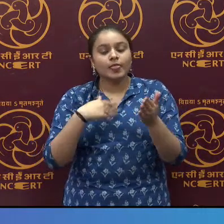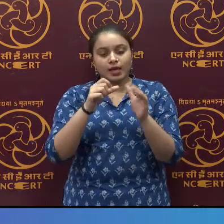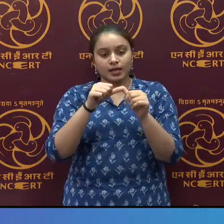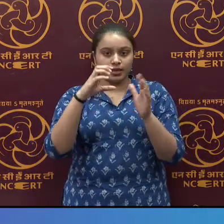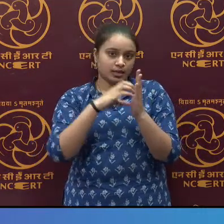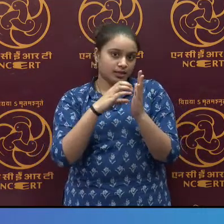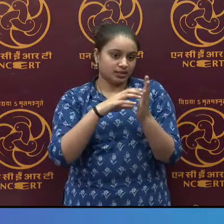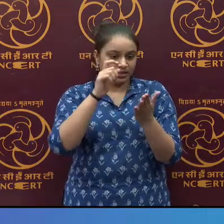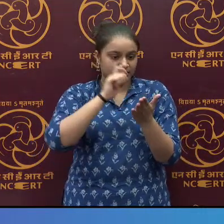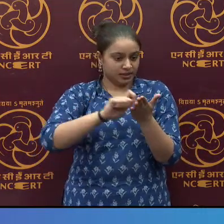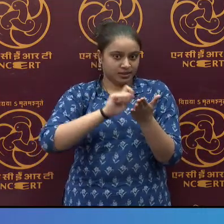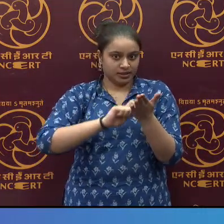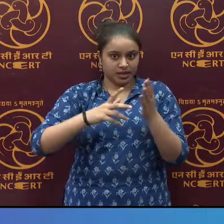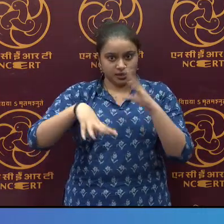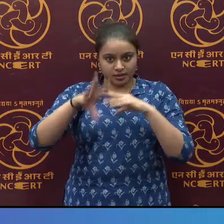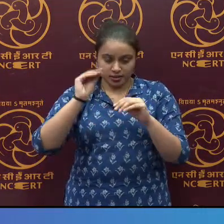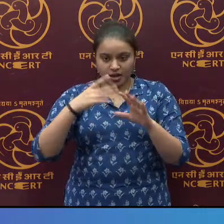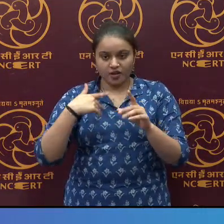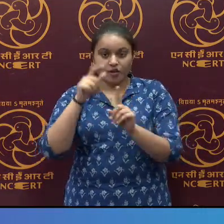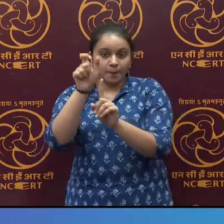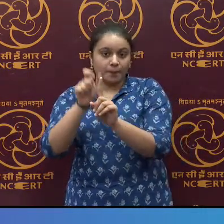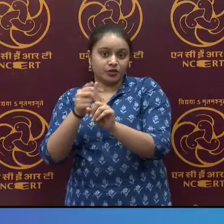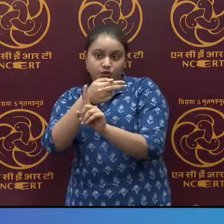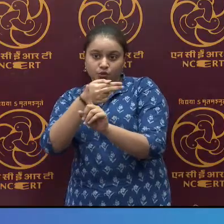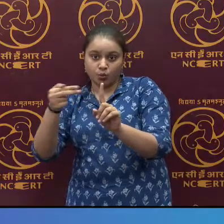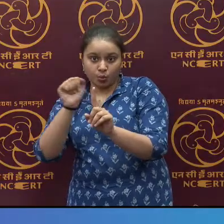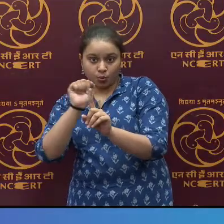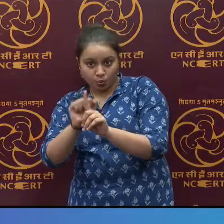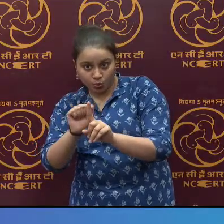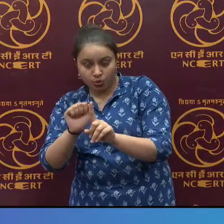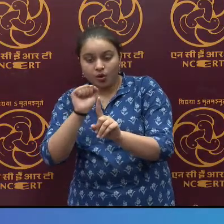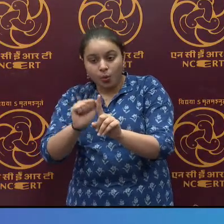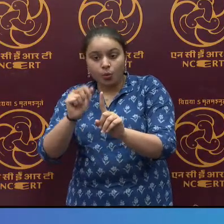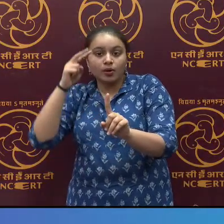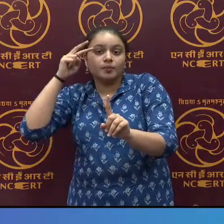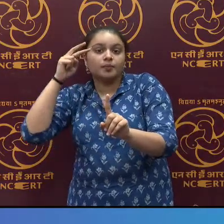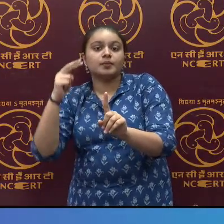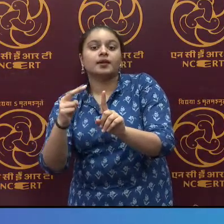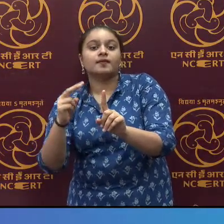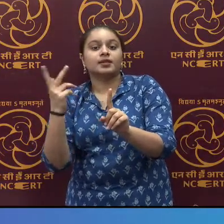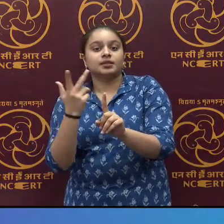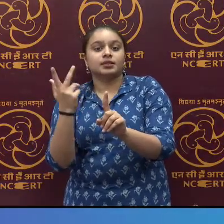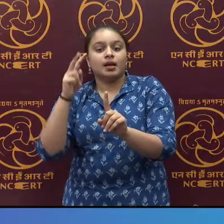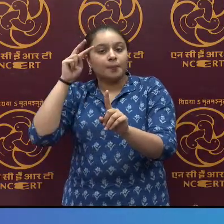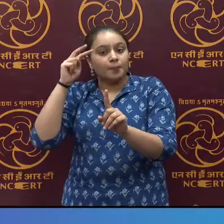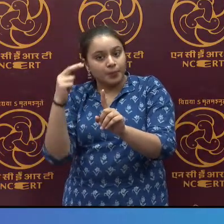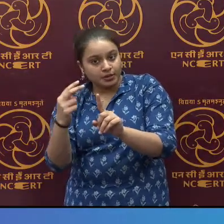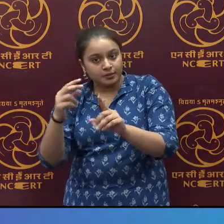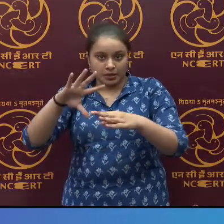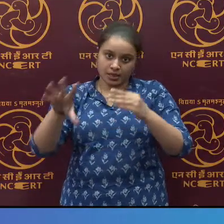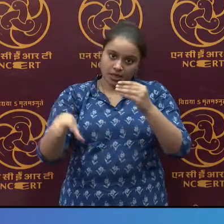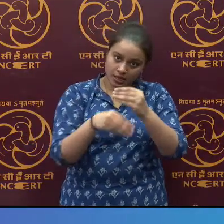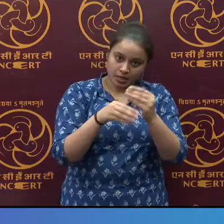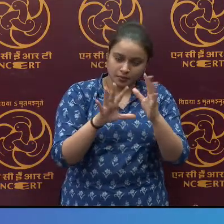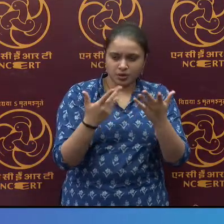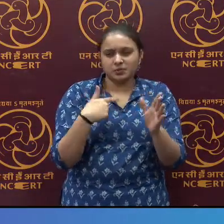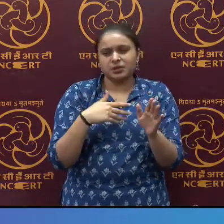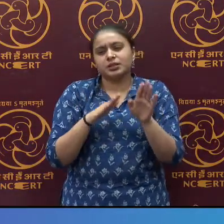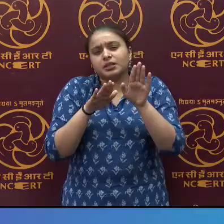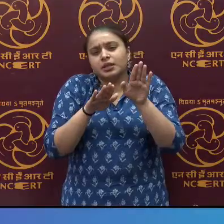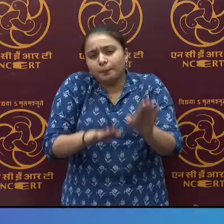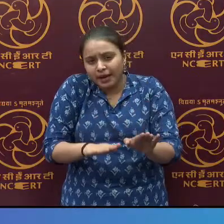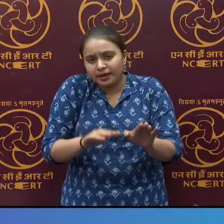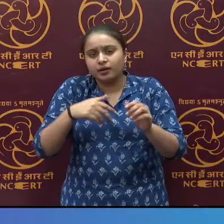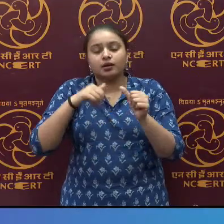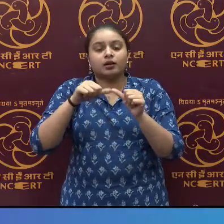article writing, the writer can also add his or her own perspective to it. Of course, perspectives can be added, but it depends on the type